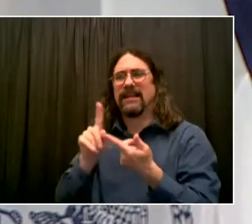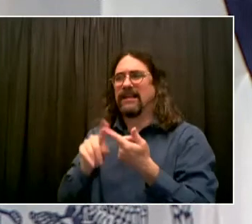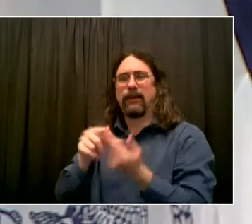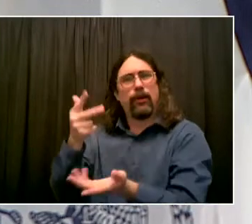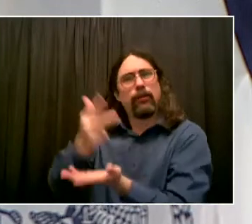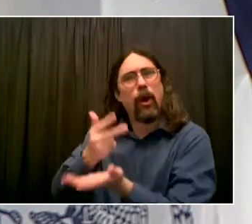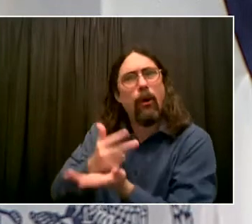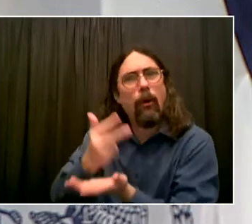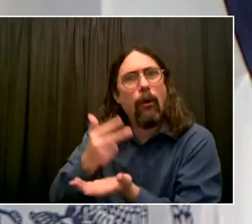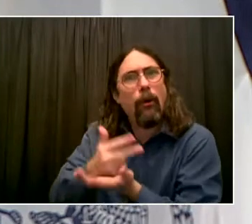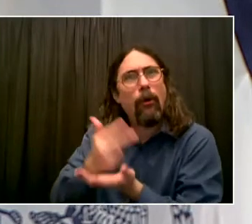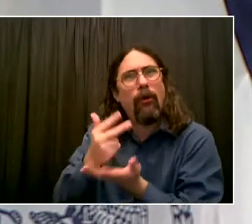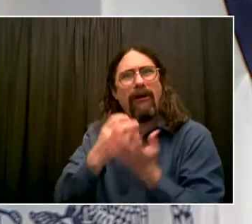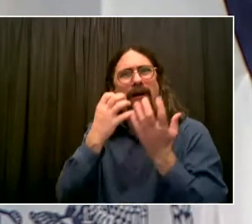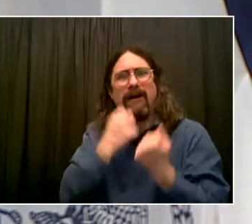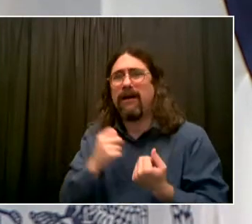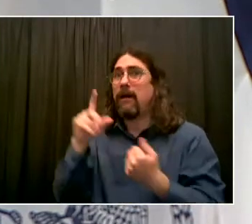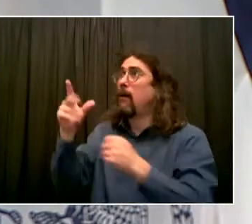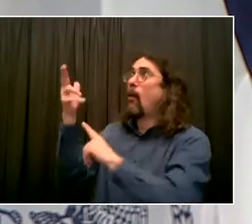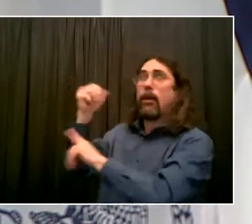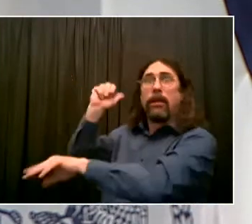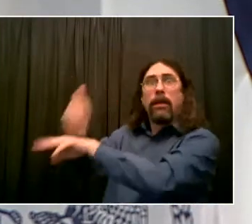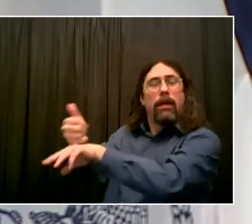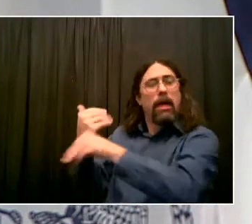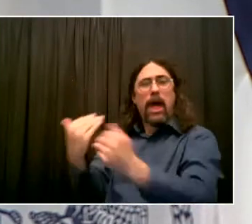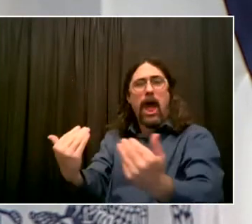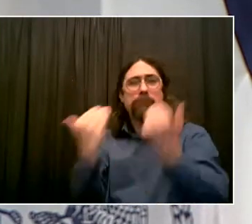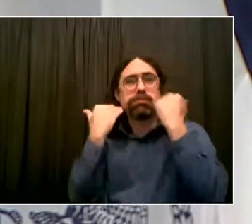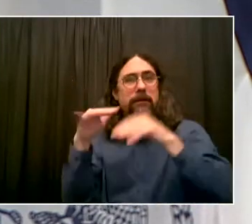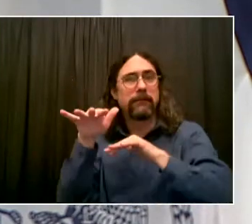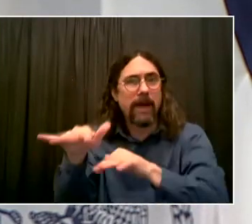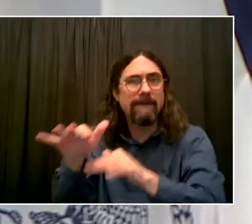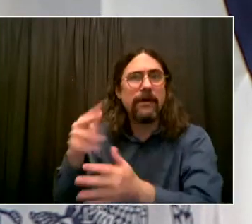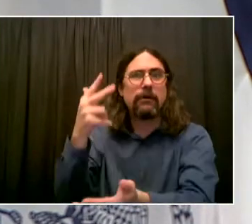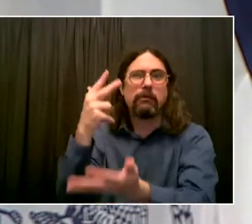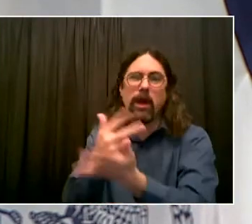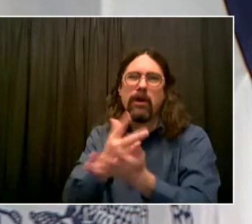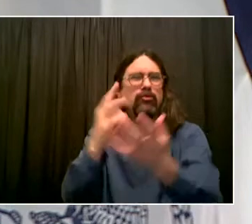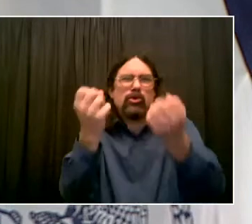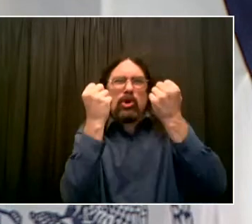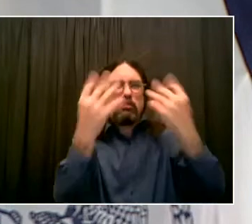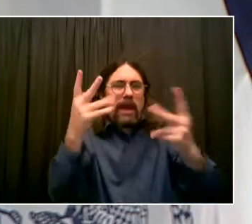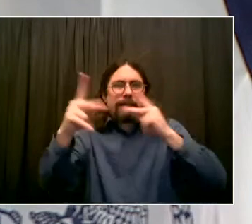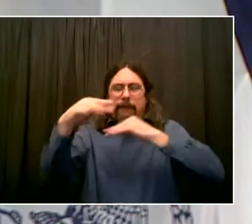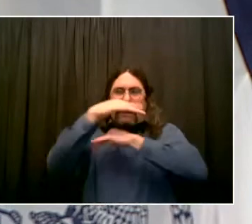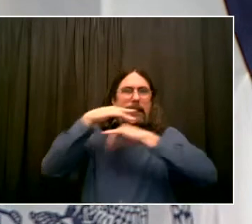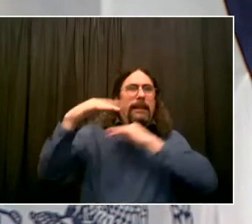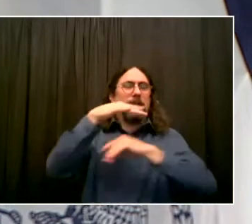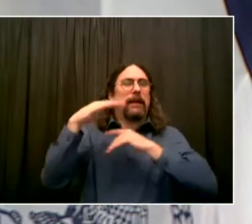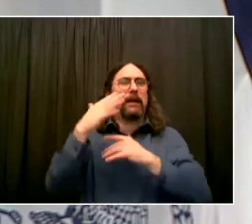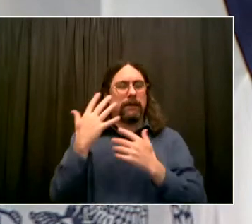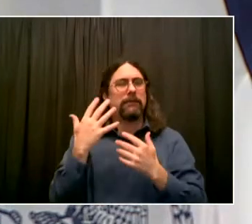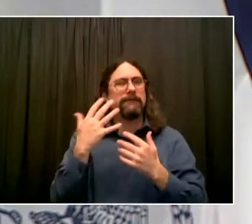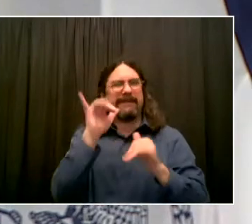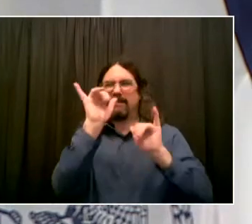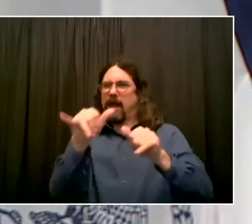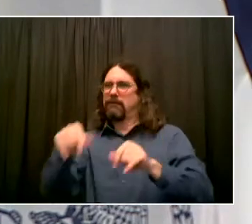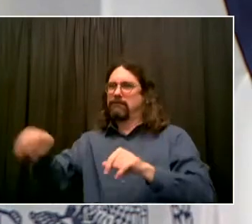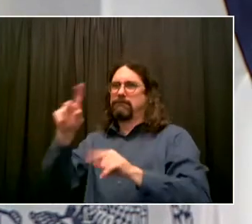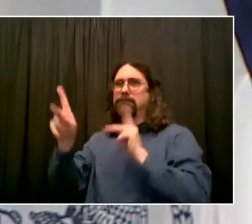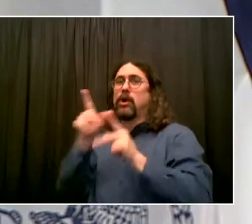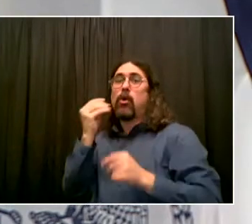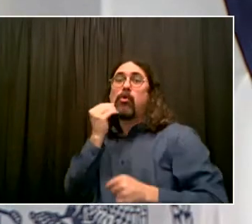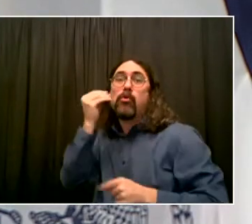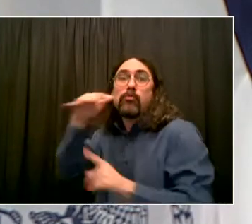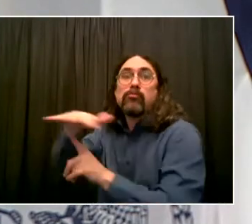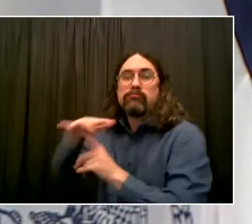been passed legalizing marijuana, which I fully support, but we do need smart efforts at deciding where facilities